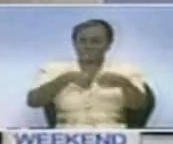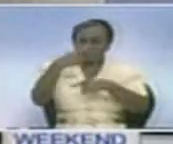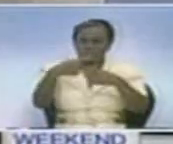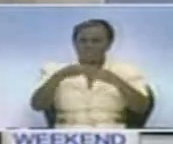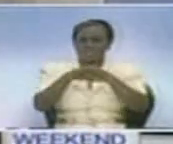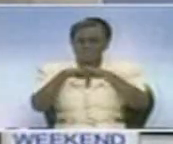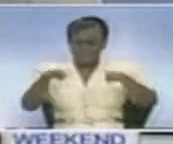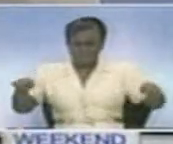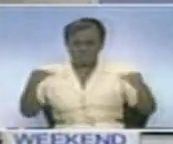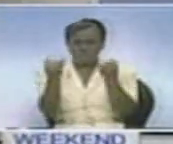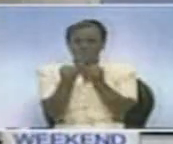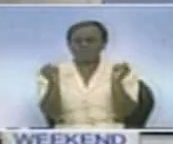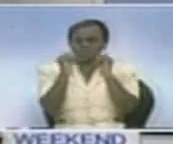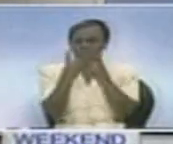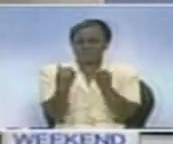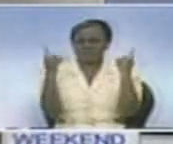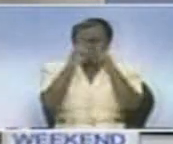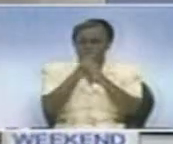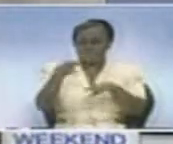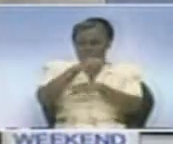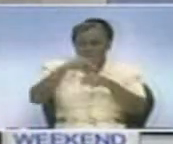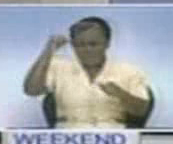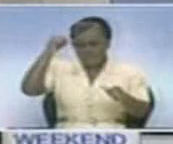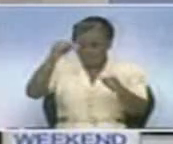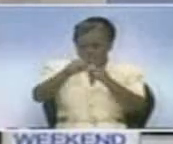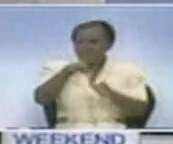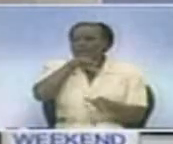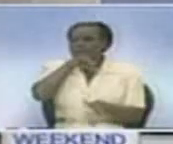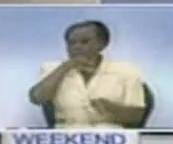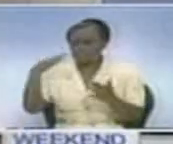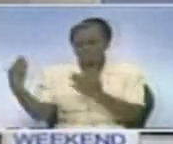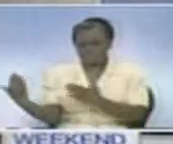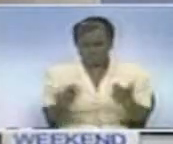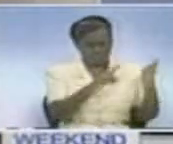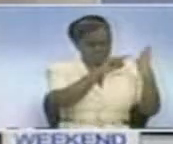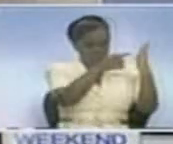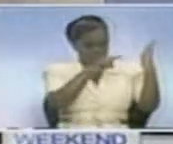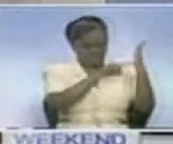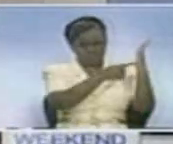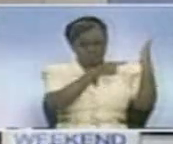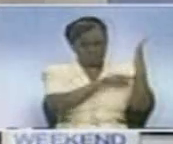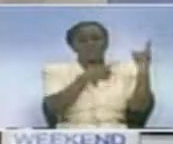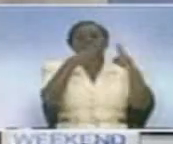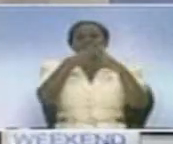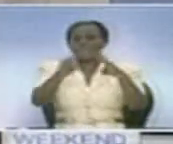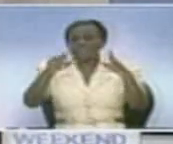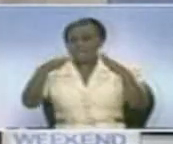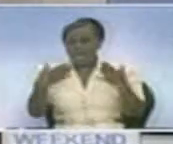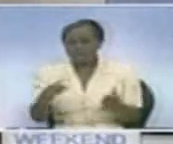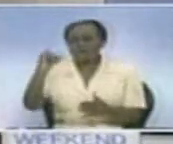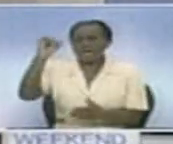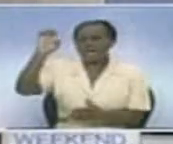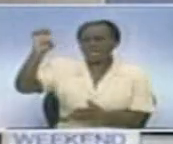stable, democratic nation. Now, if you recall, Raila Odinga did raise issue by issue. He started off, of course, with the